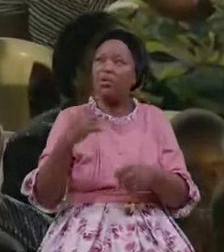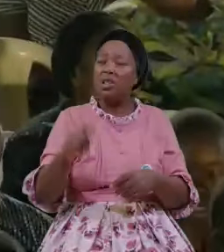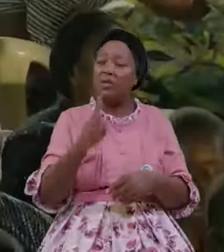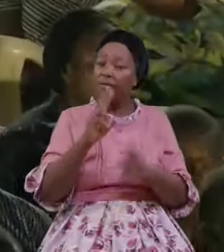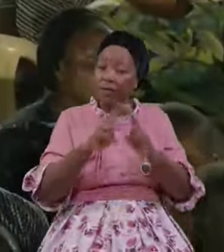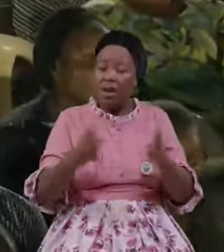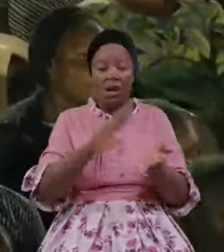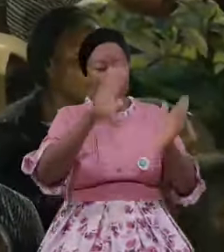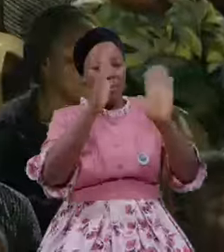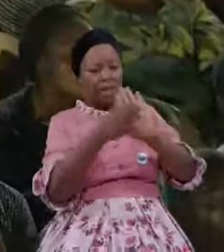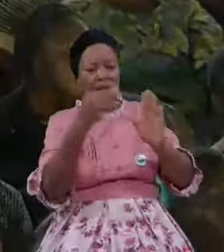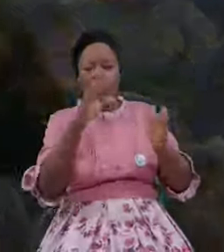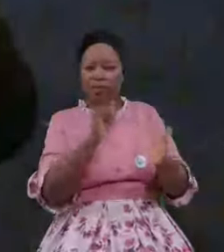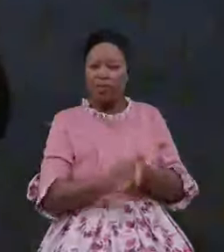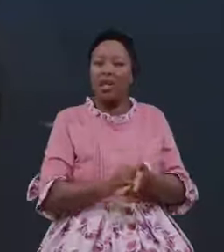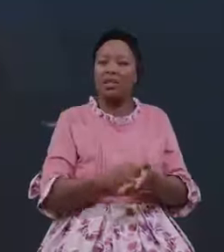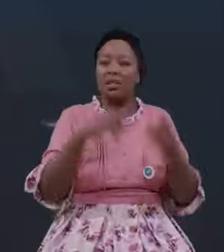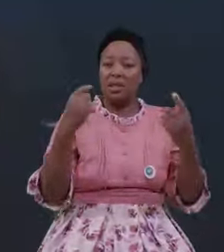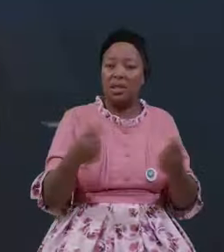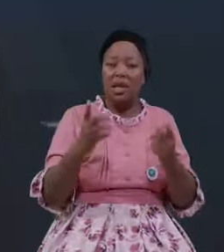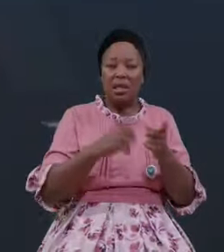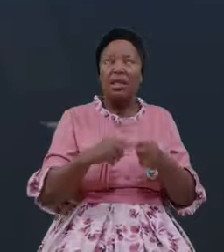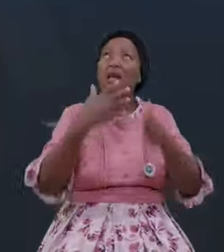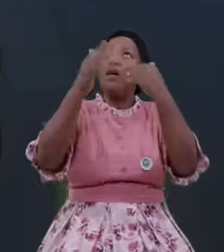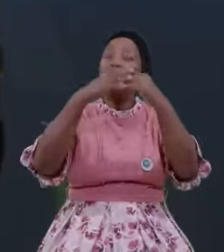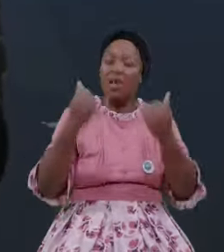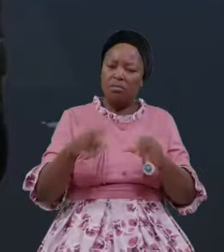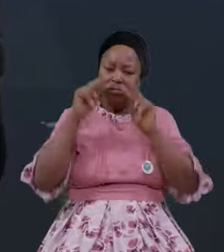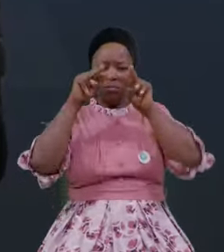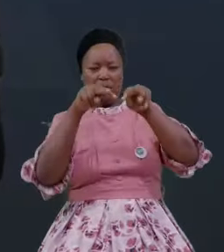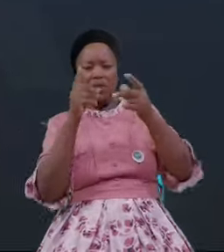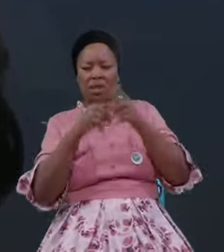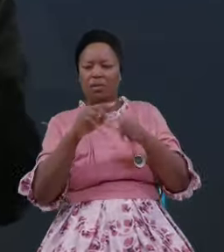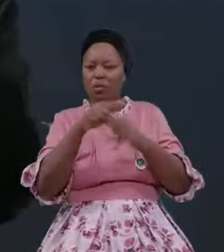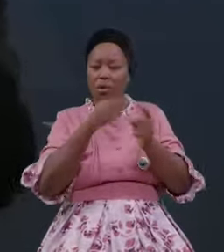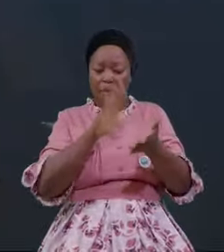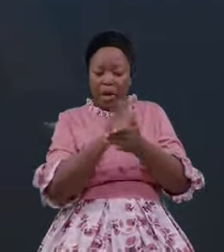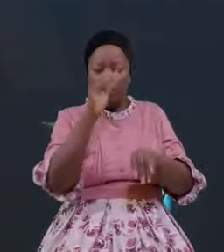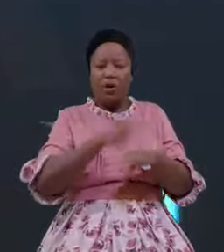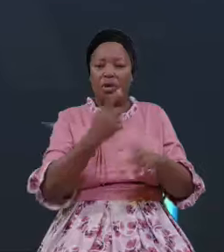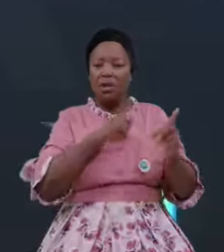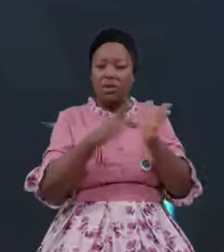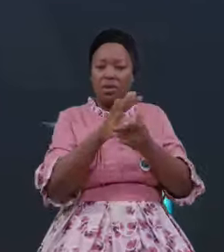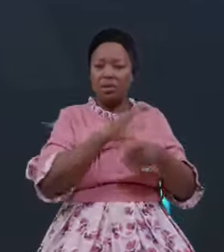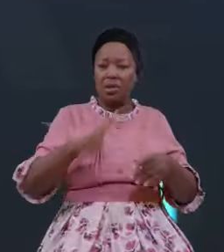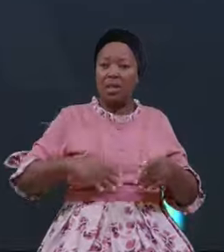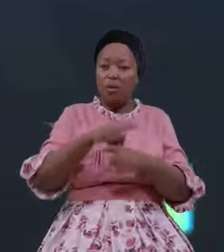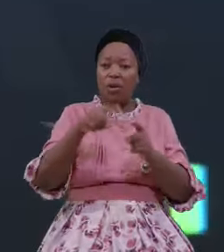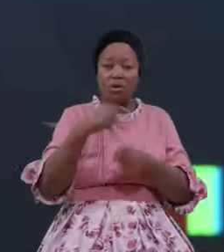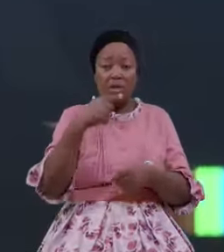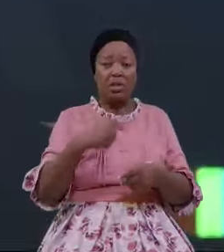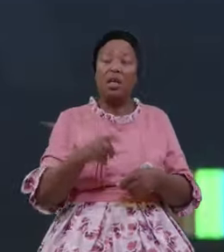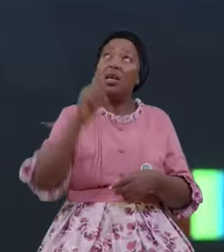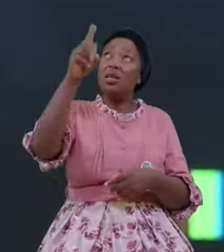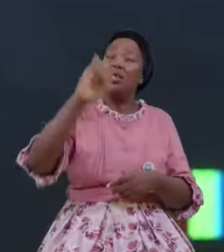of that sin. And heaven looks at you now. When you believe on the Lord Jesus Christ, when you say, he is